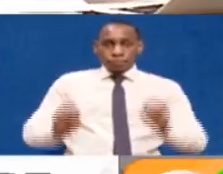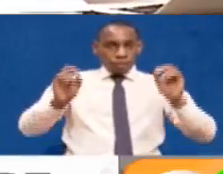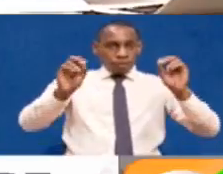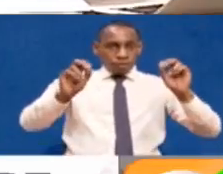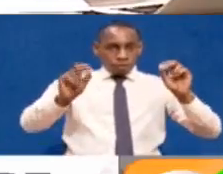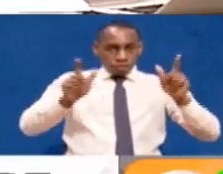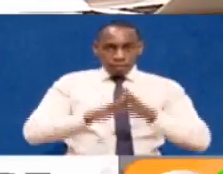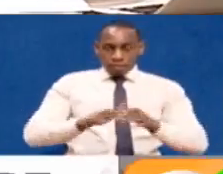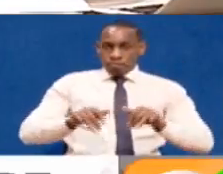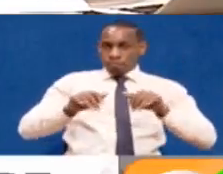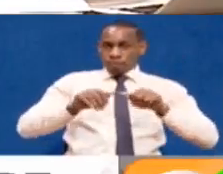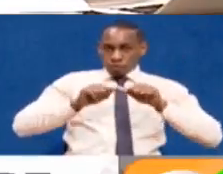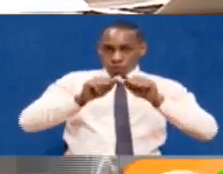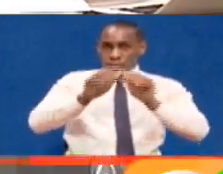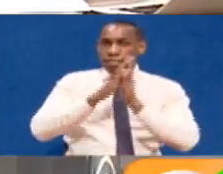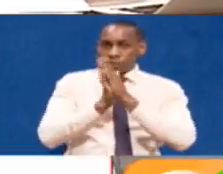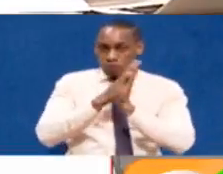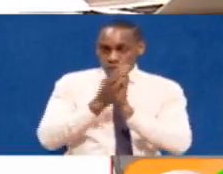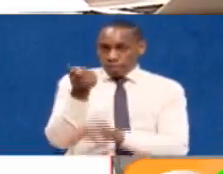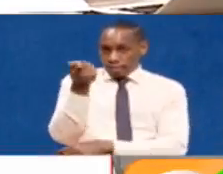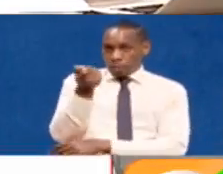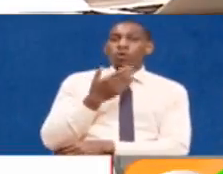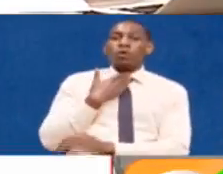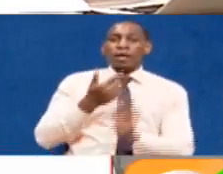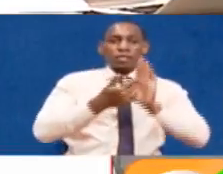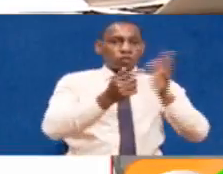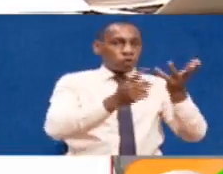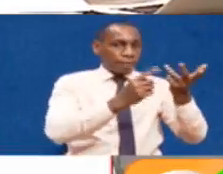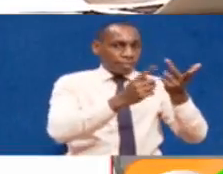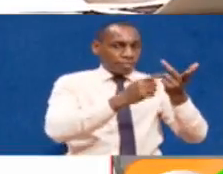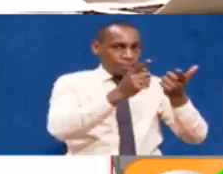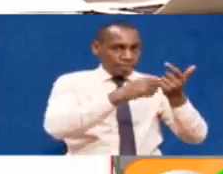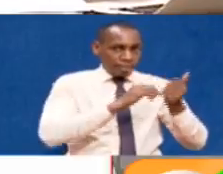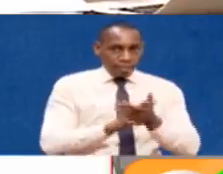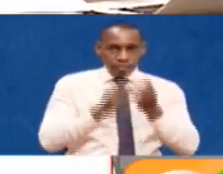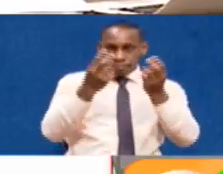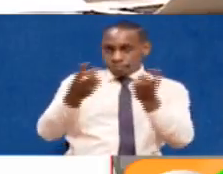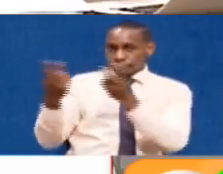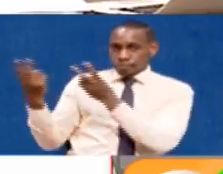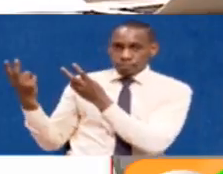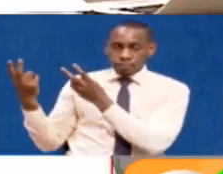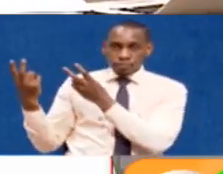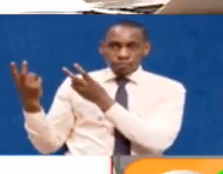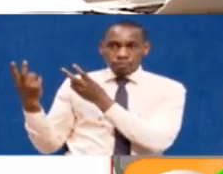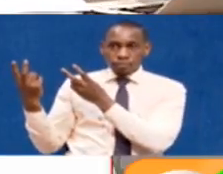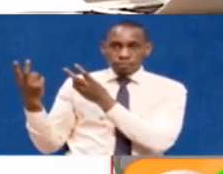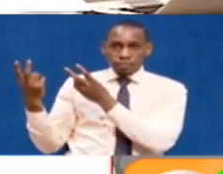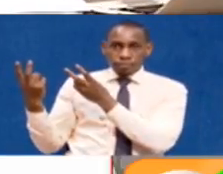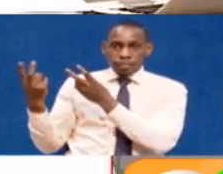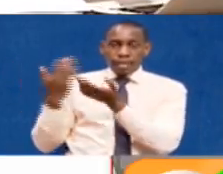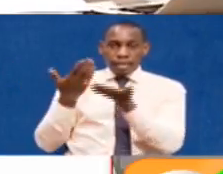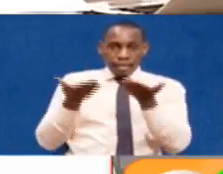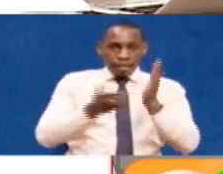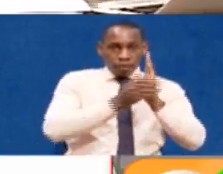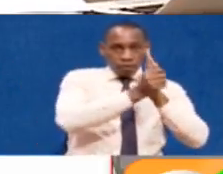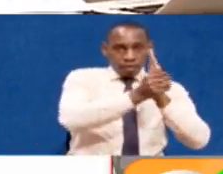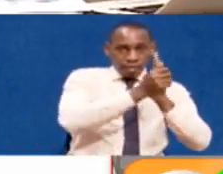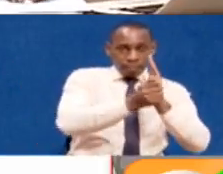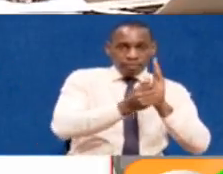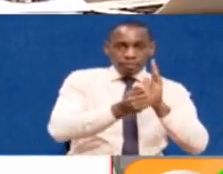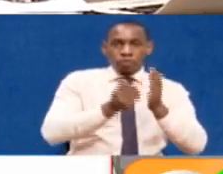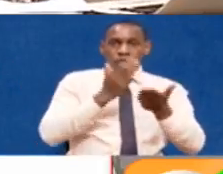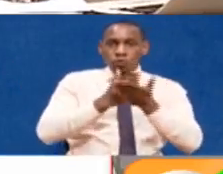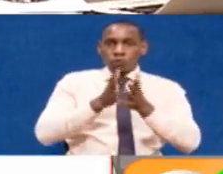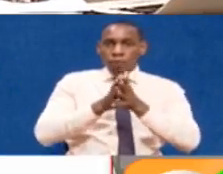All right, so let's stay with these numbers for a bit and I'll show you the figures I'm talking about. This one's right here. And something scientists are now hailing as a